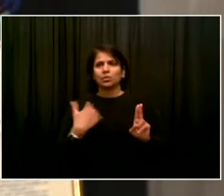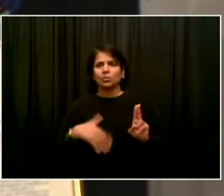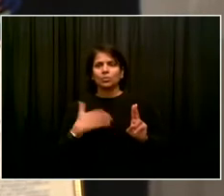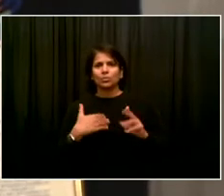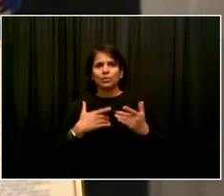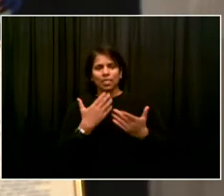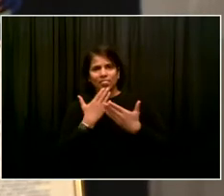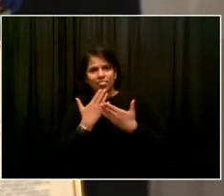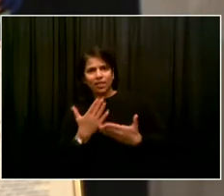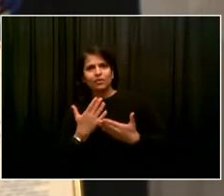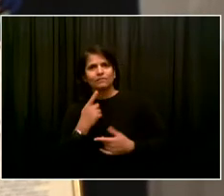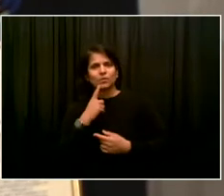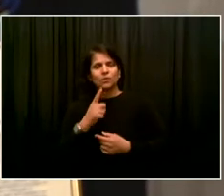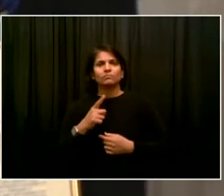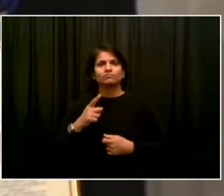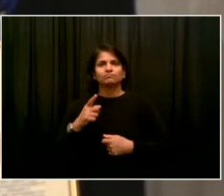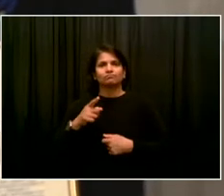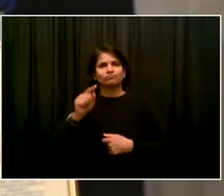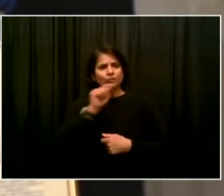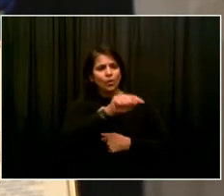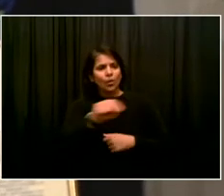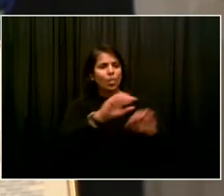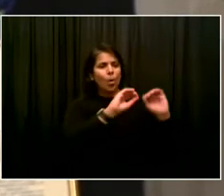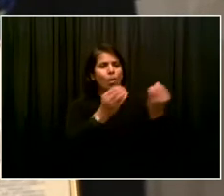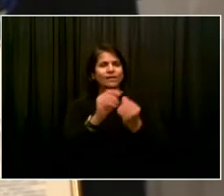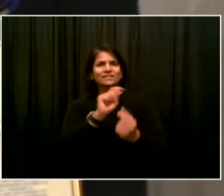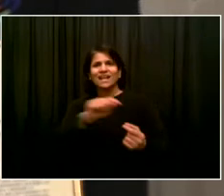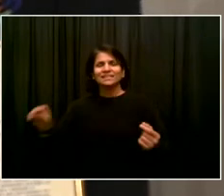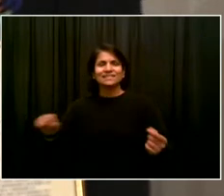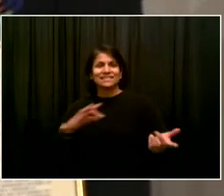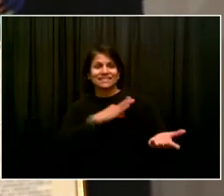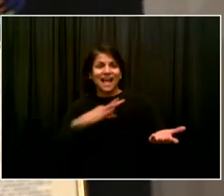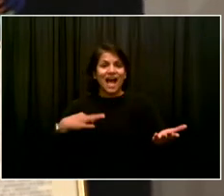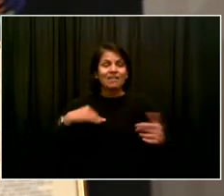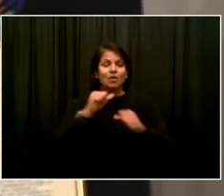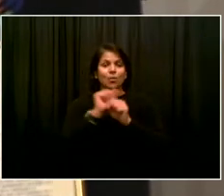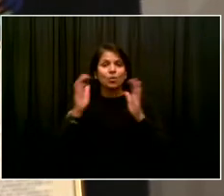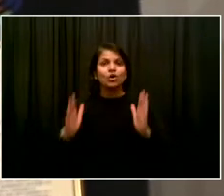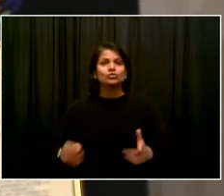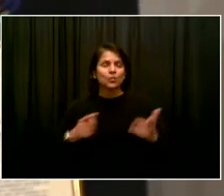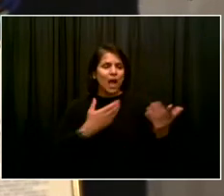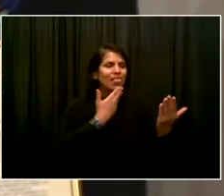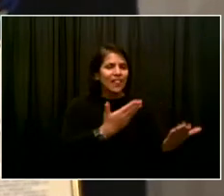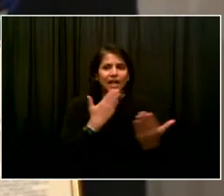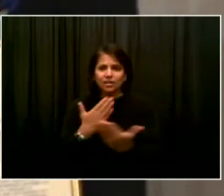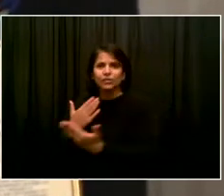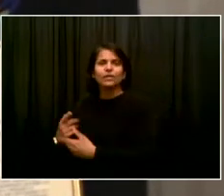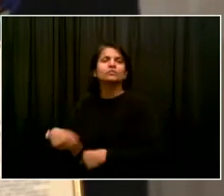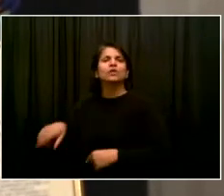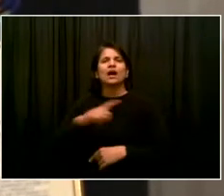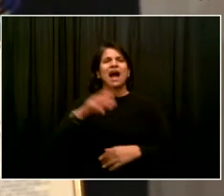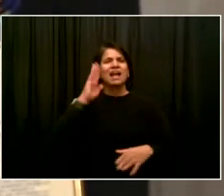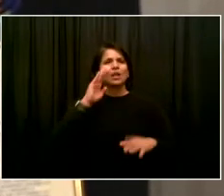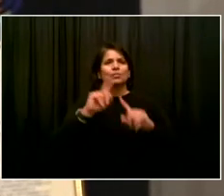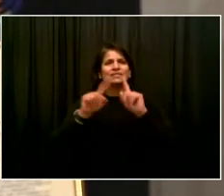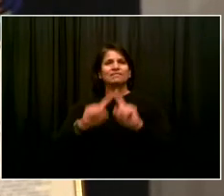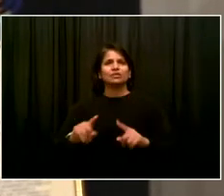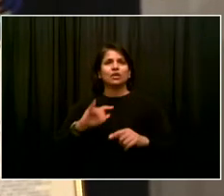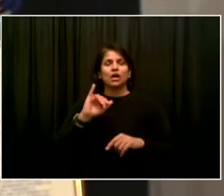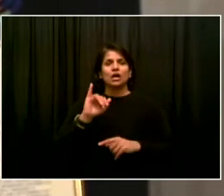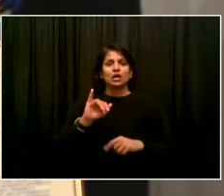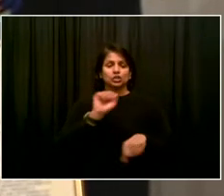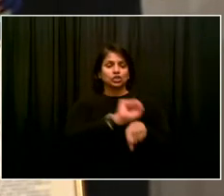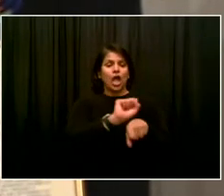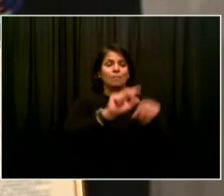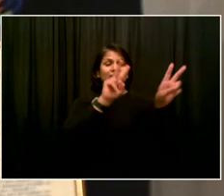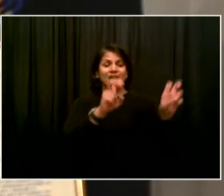organizations that are out there doing this work. We have many titles. As you know, the Violence Interrupter is a title, the Outreach Source Worker is